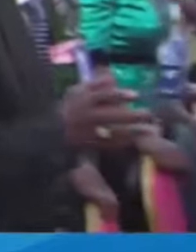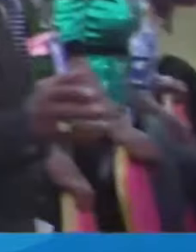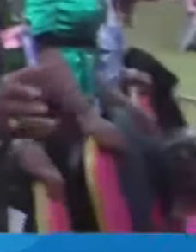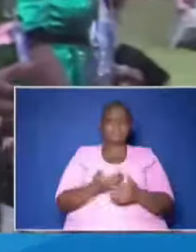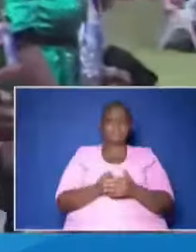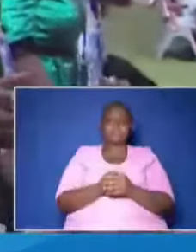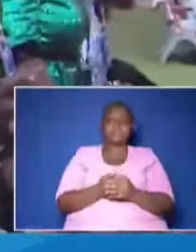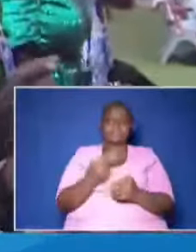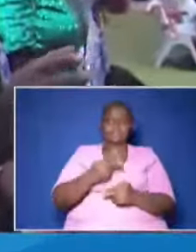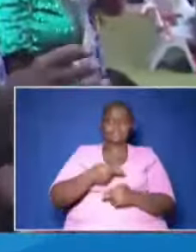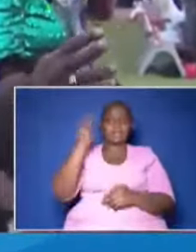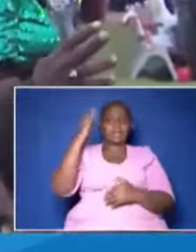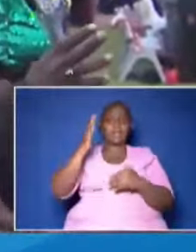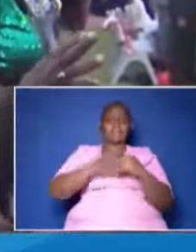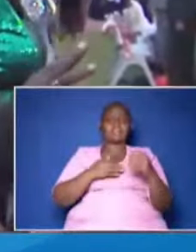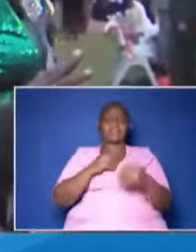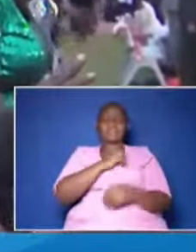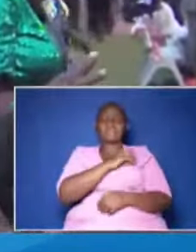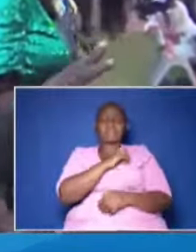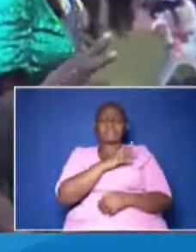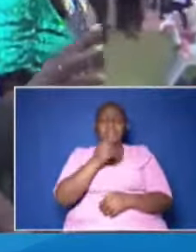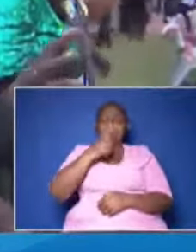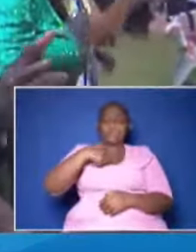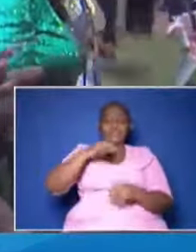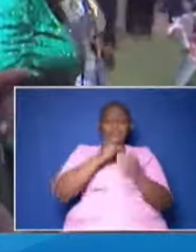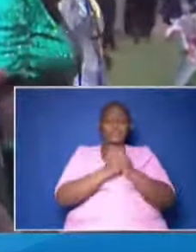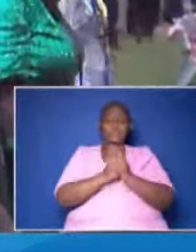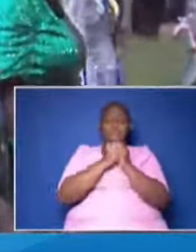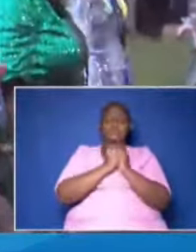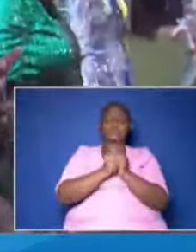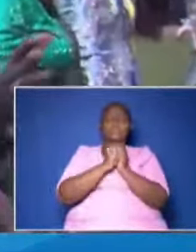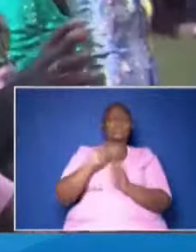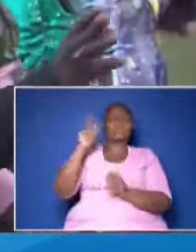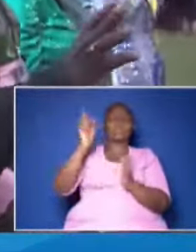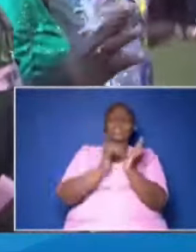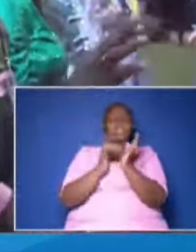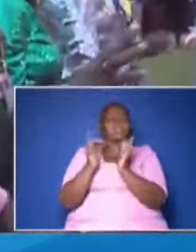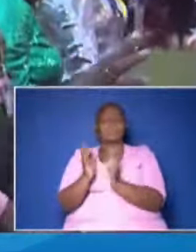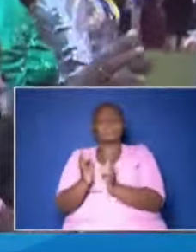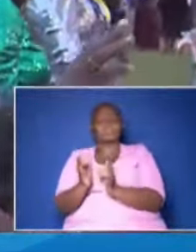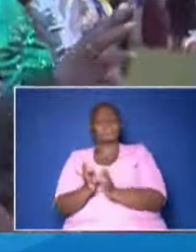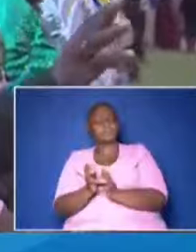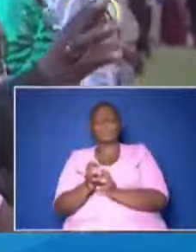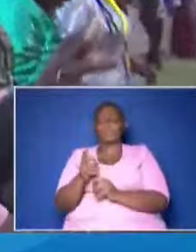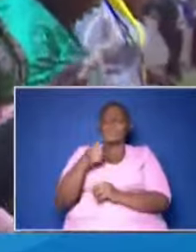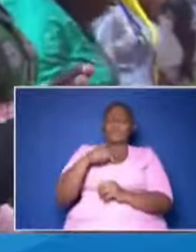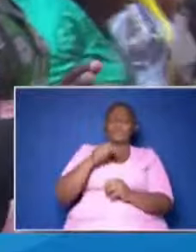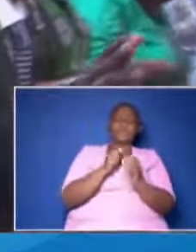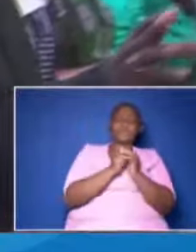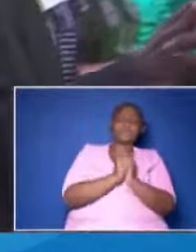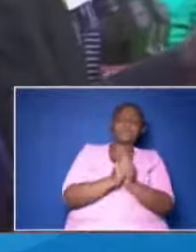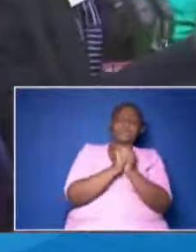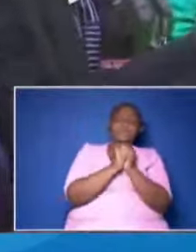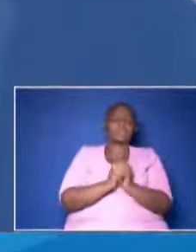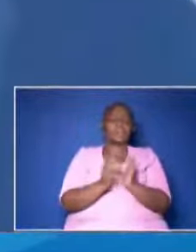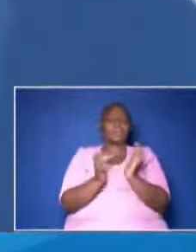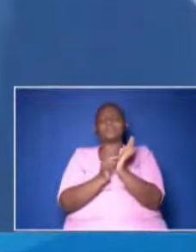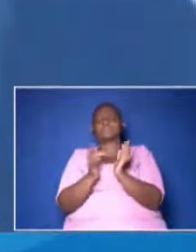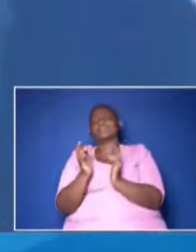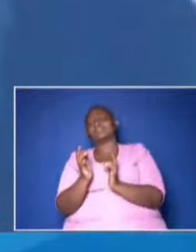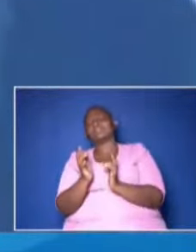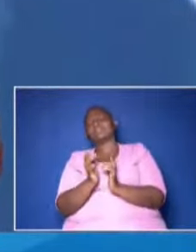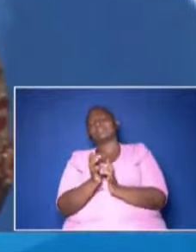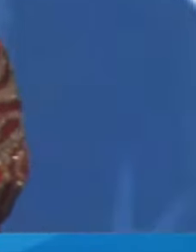fear oh we worship you Jesus we worship you Jesus we adore your name